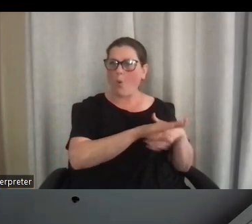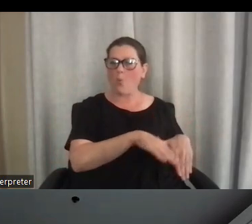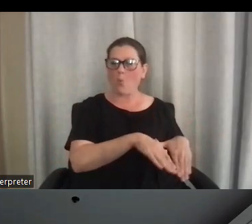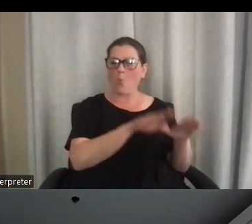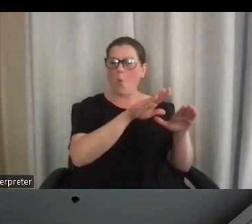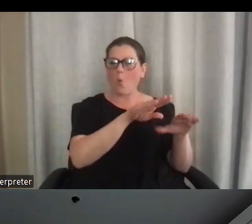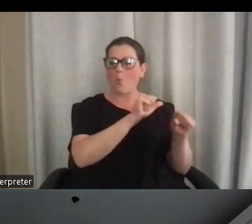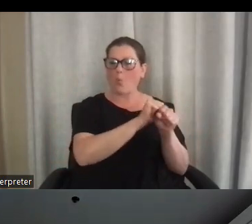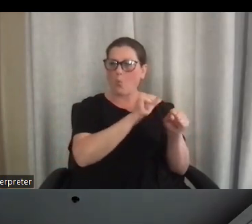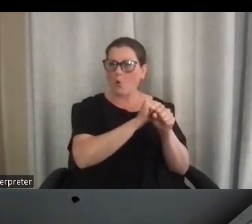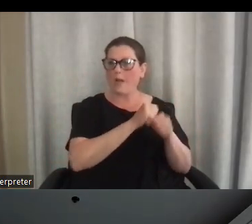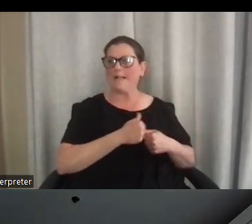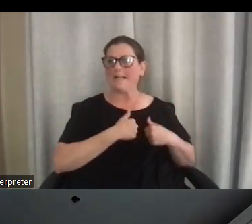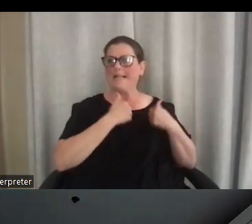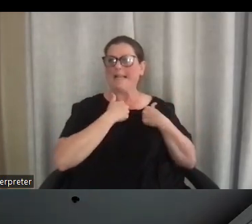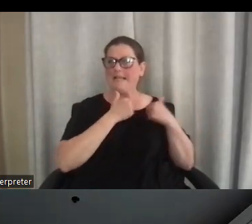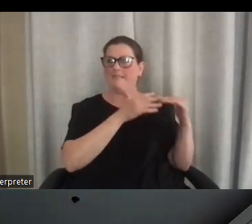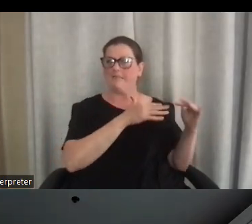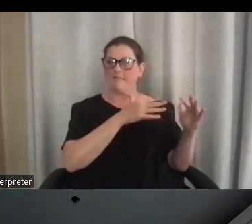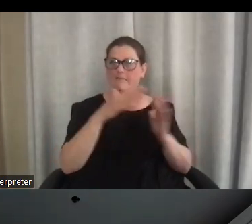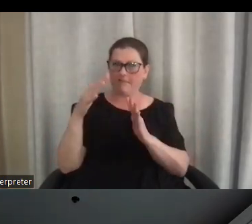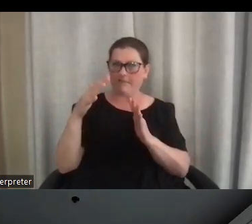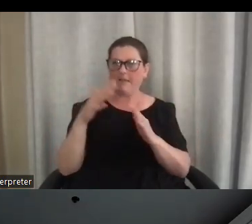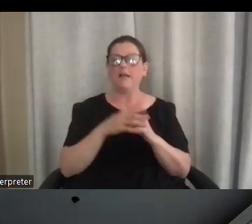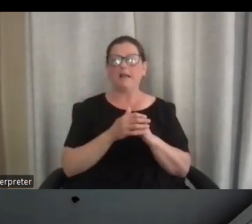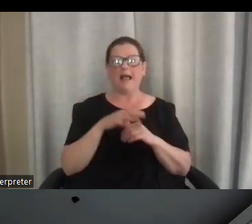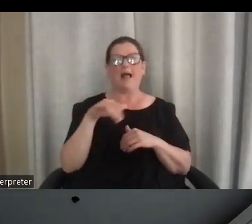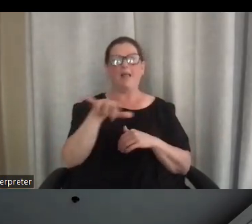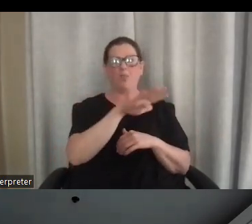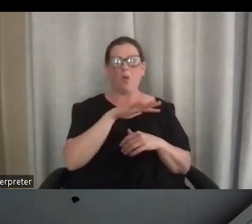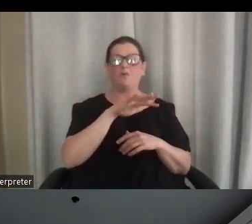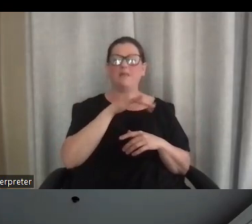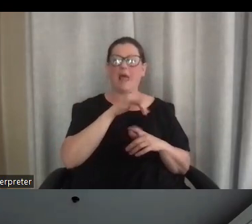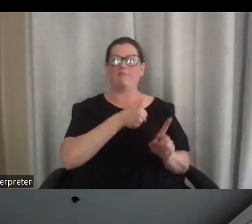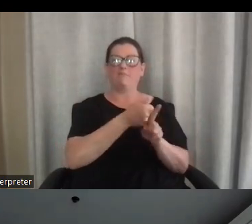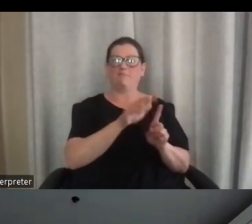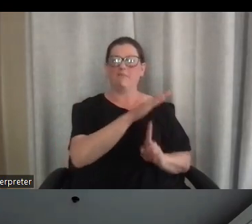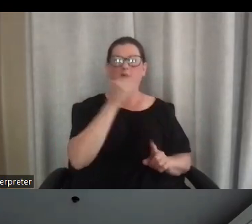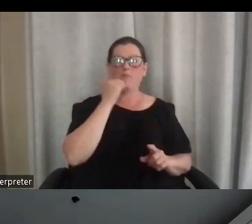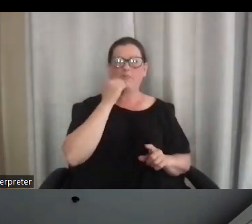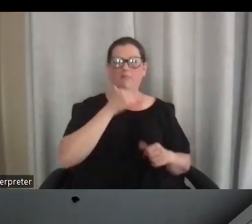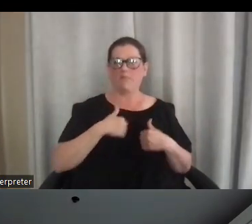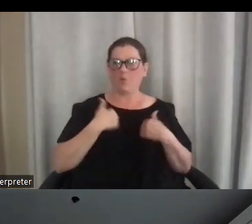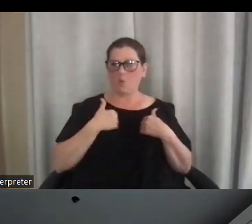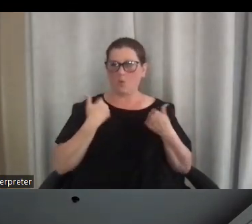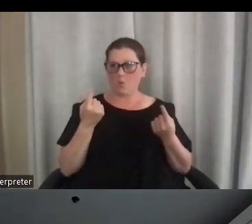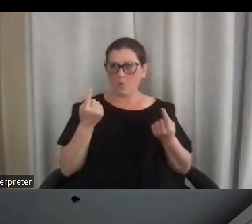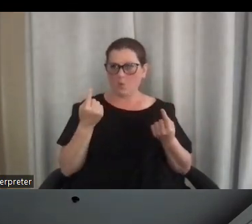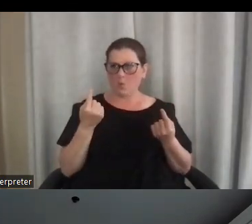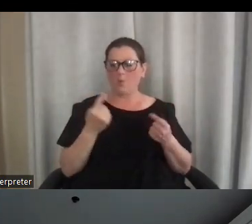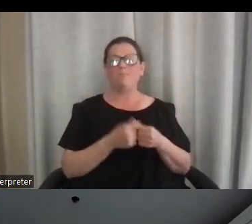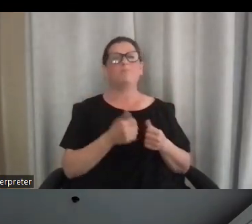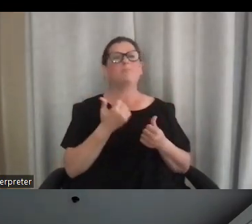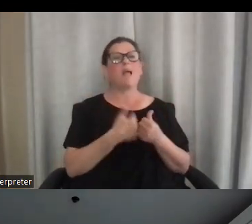work, live, and age, and the wider set of forces and systems that shape conditions of daily life. So for every experience